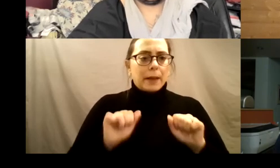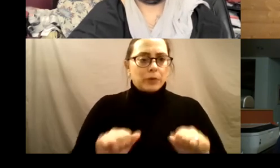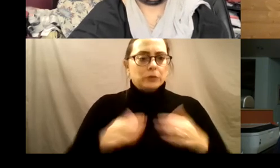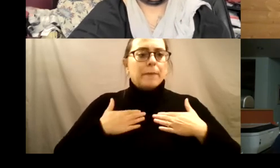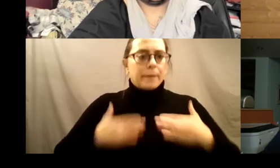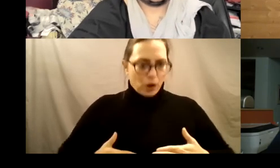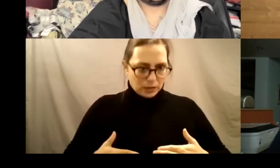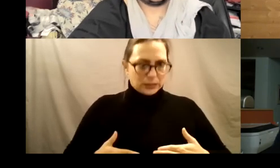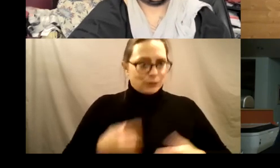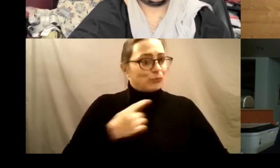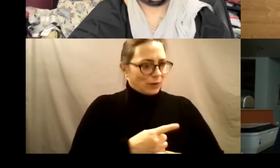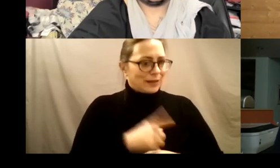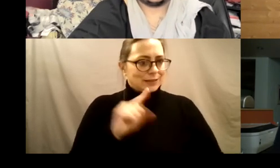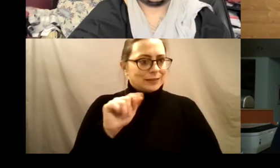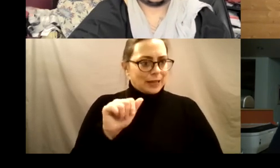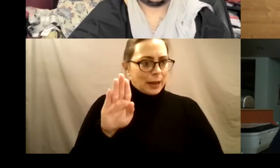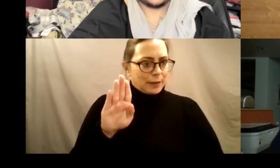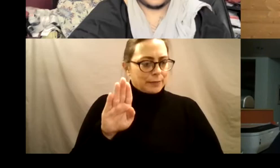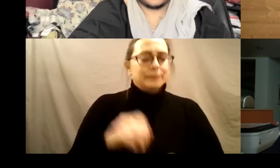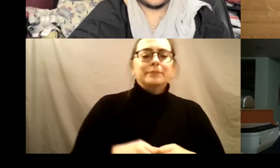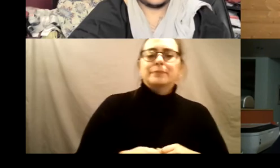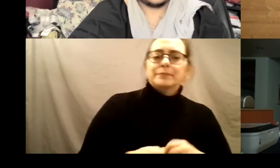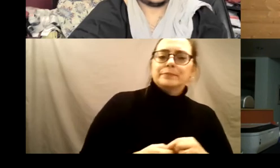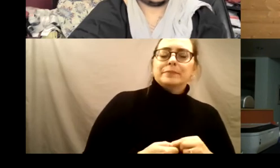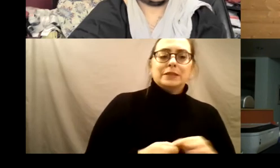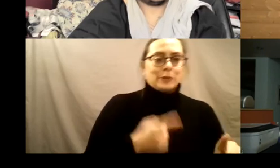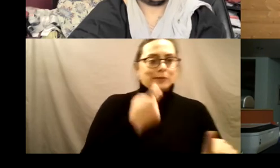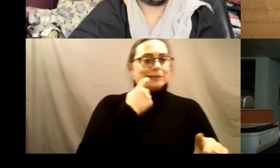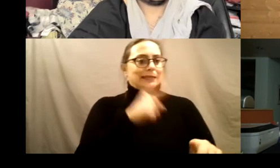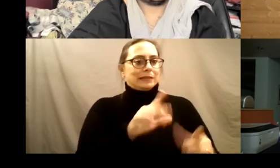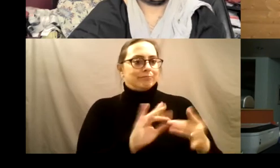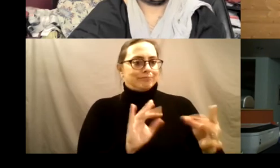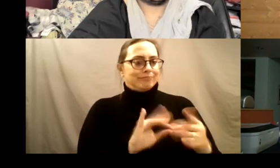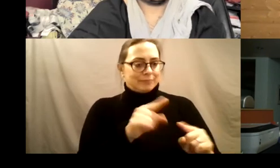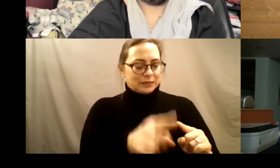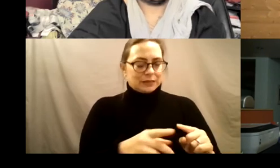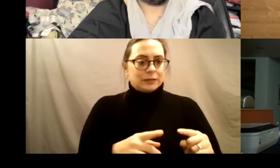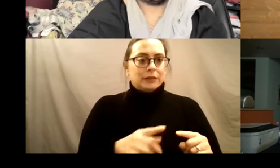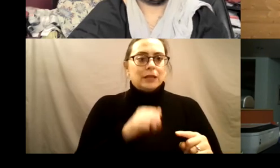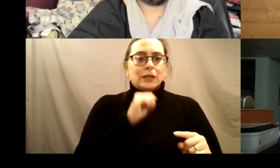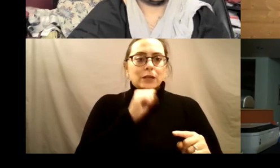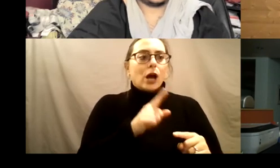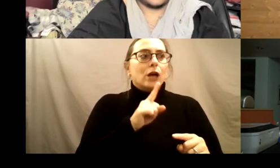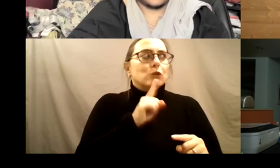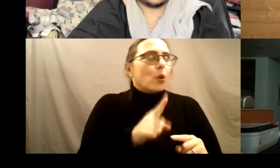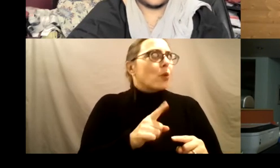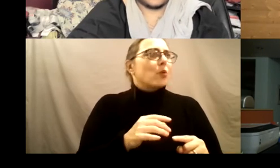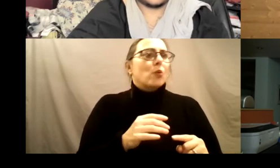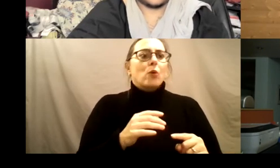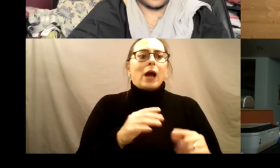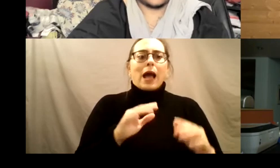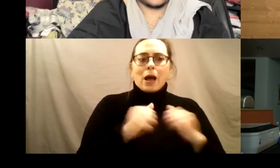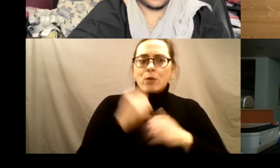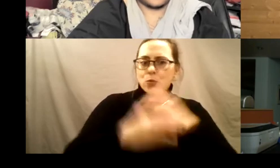And I think it brings to light something that you've talked about as to not knowing the complexity of the world around us in terms